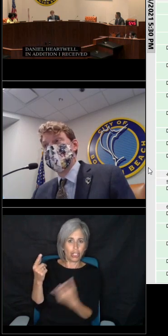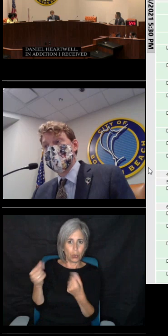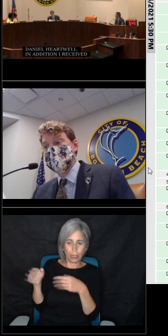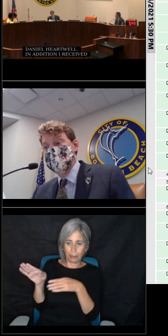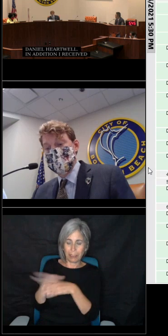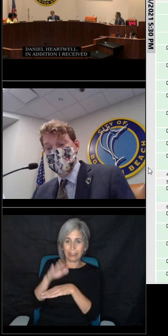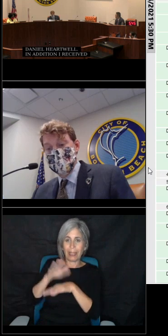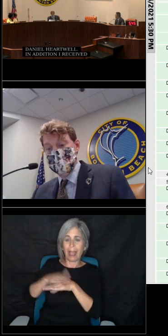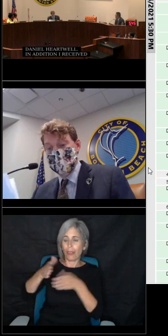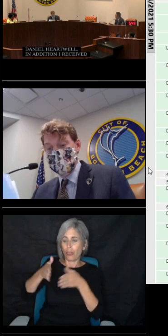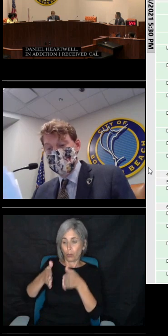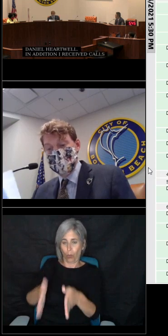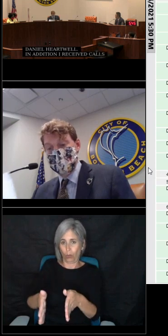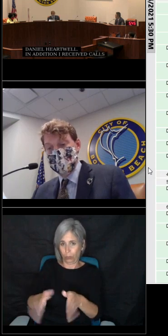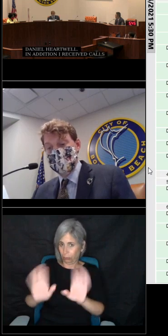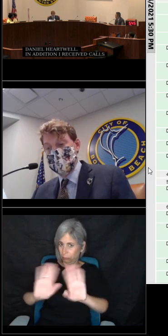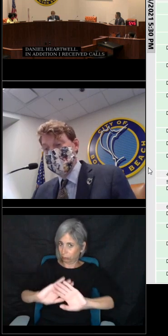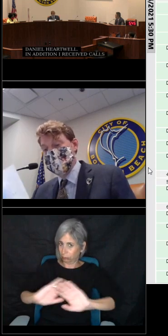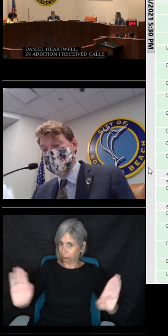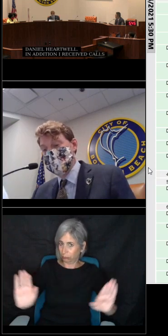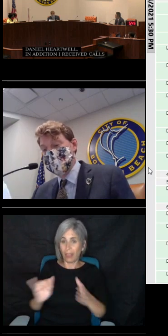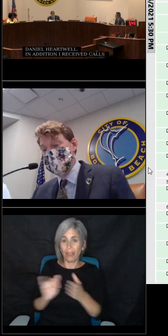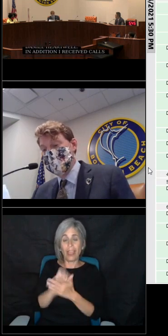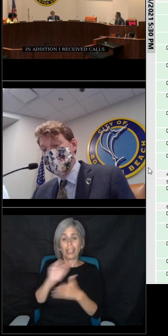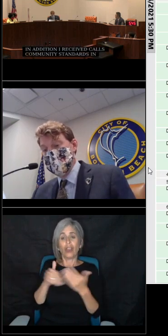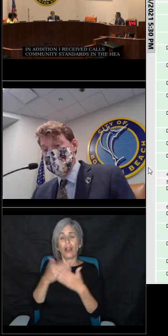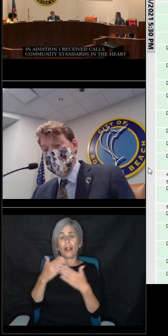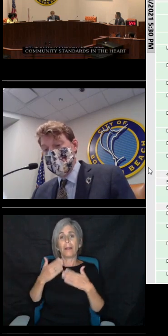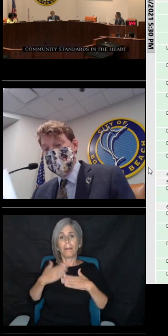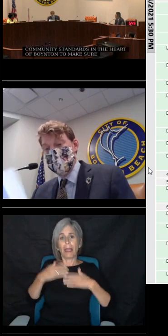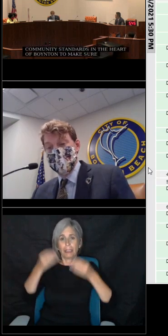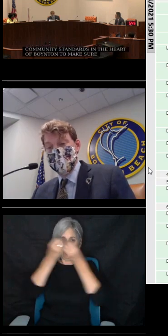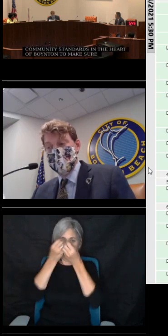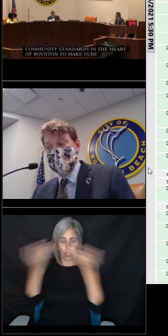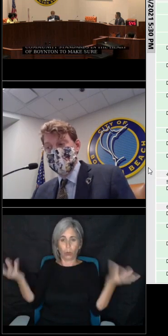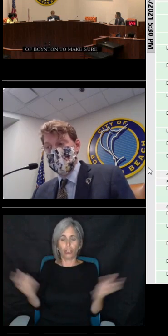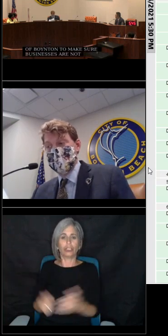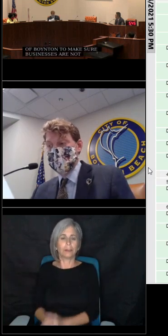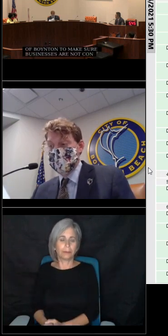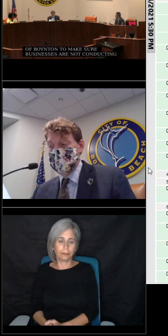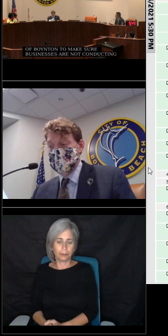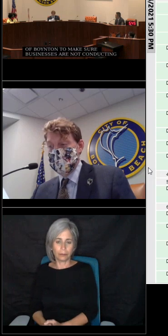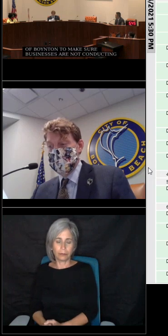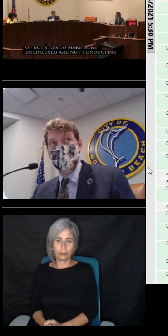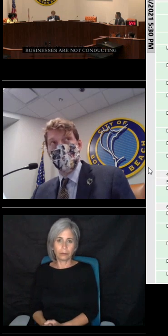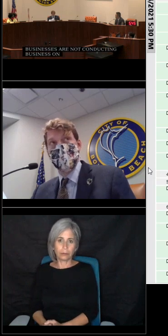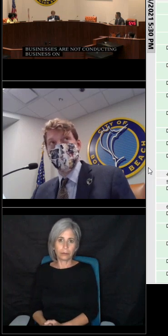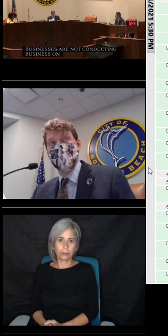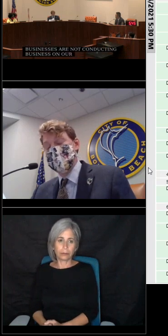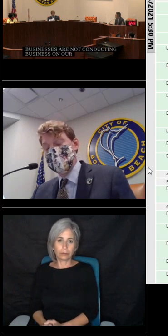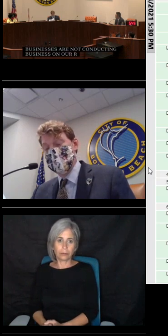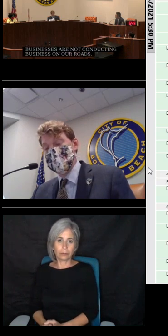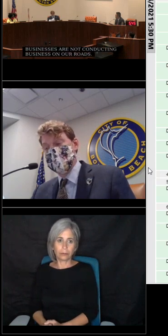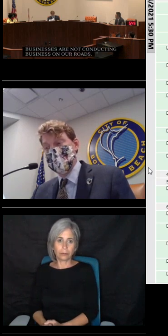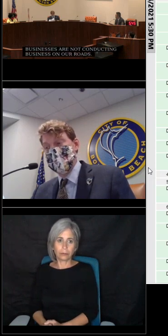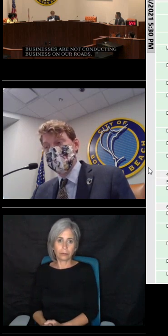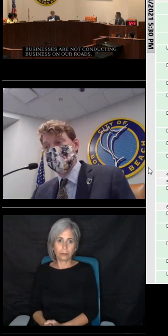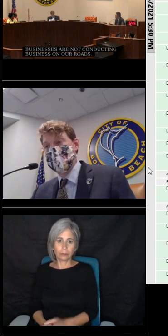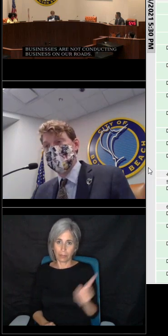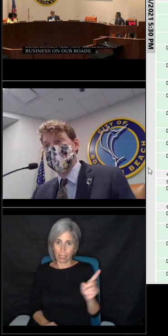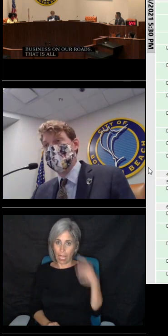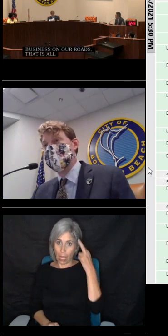roads. And that is all my disclosures. And there was one other thing that I